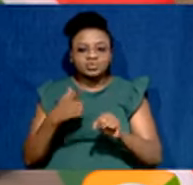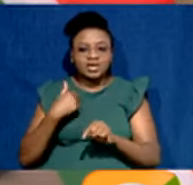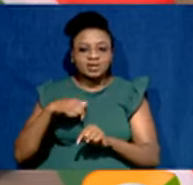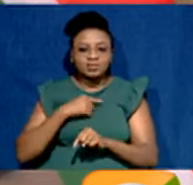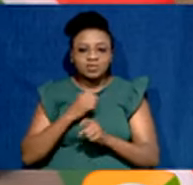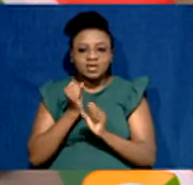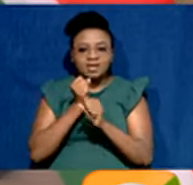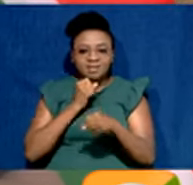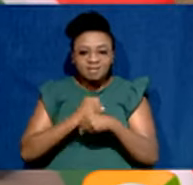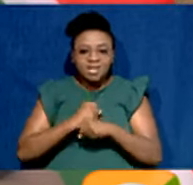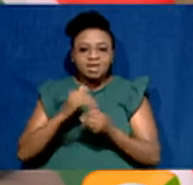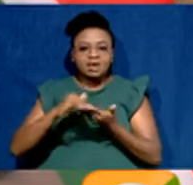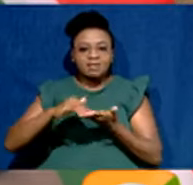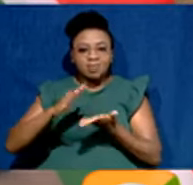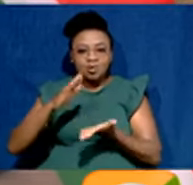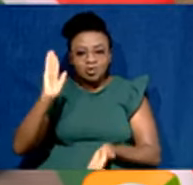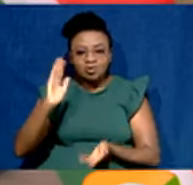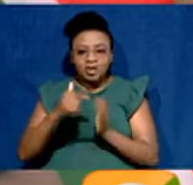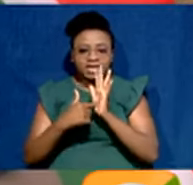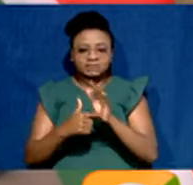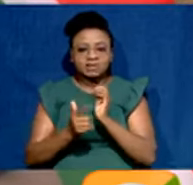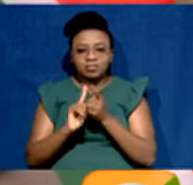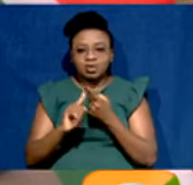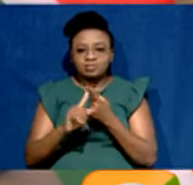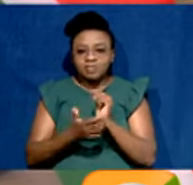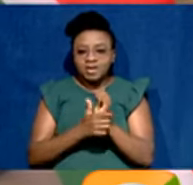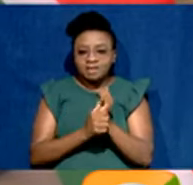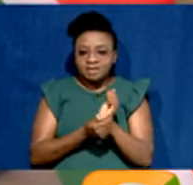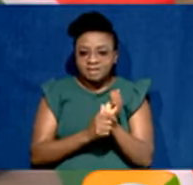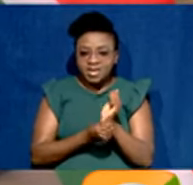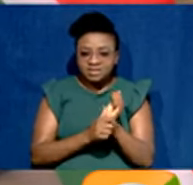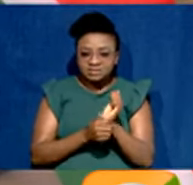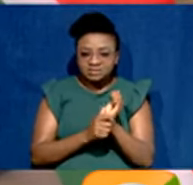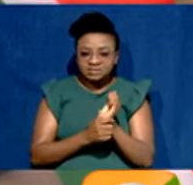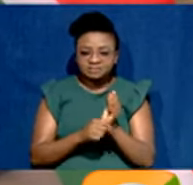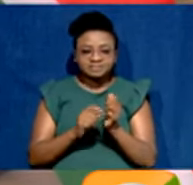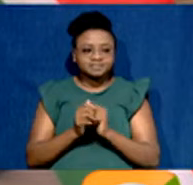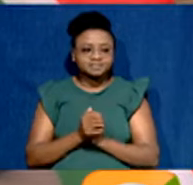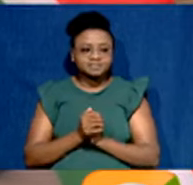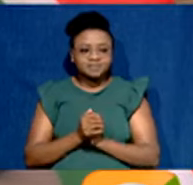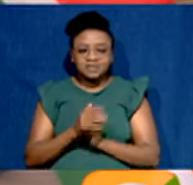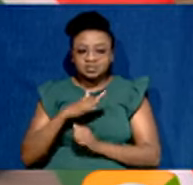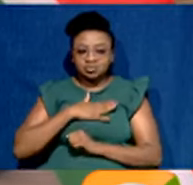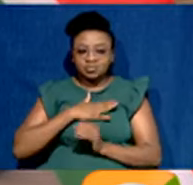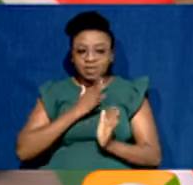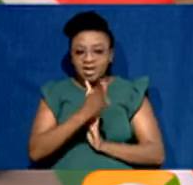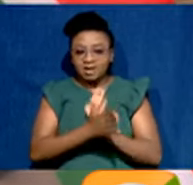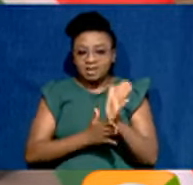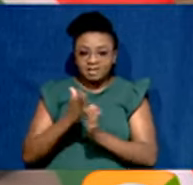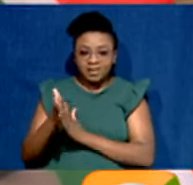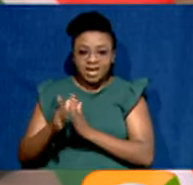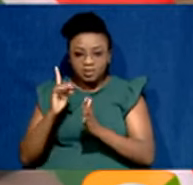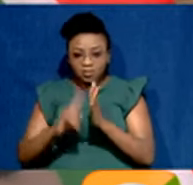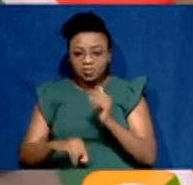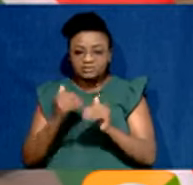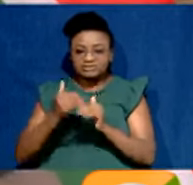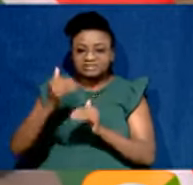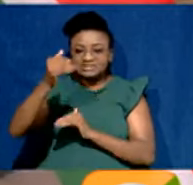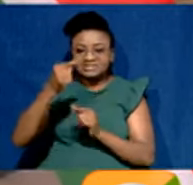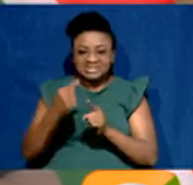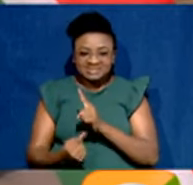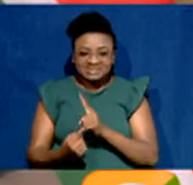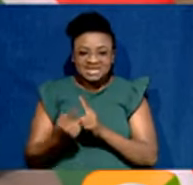more in terms of maize, which is our staple food. In fact, my plan is that by next year, we